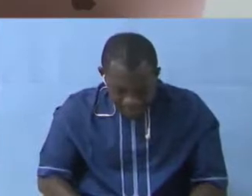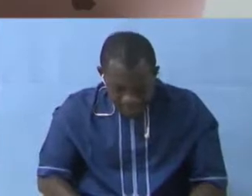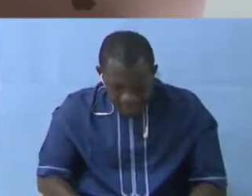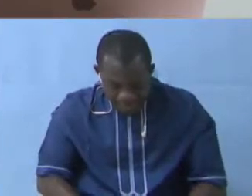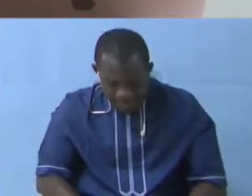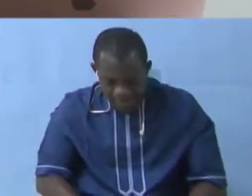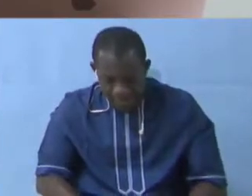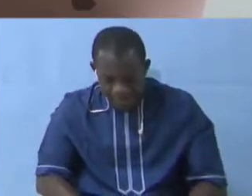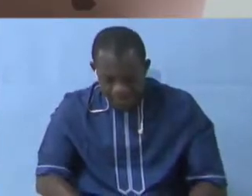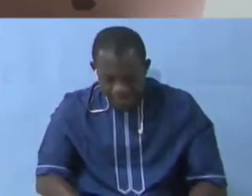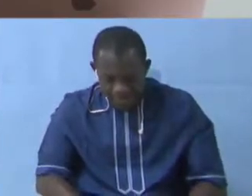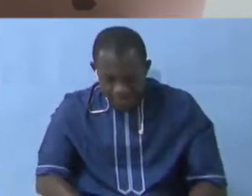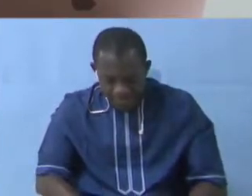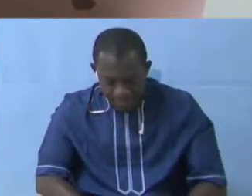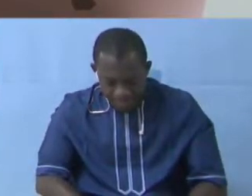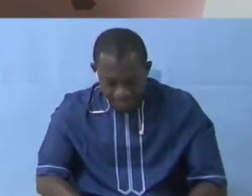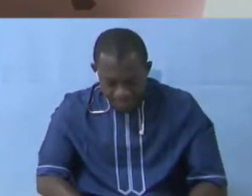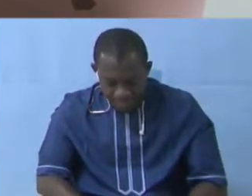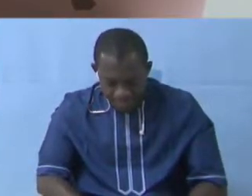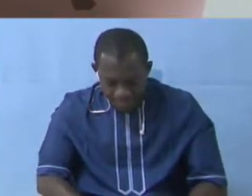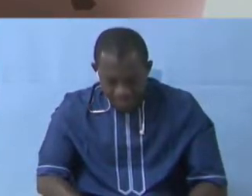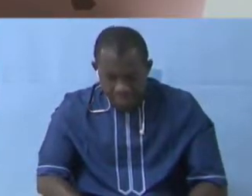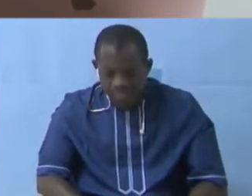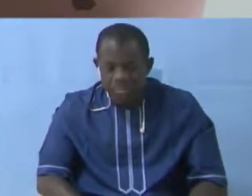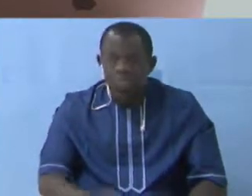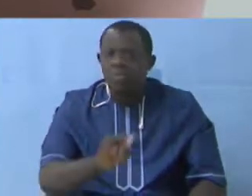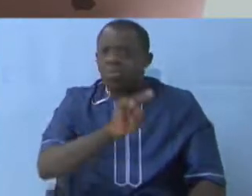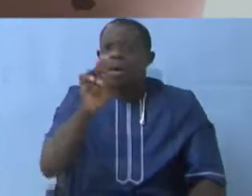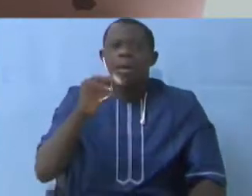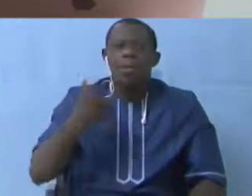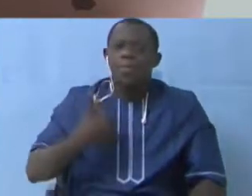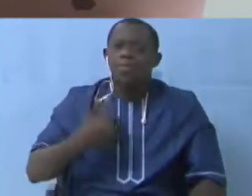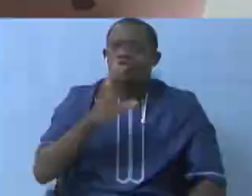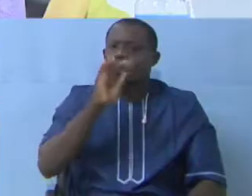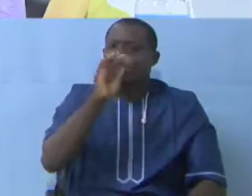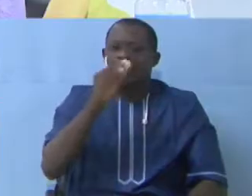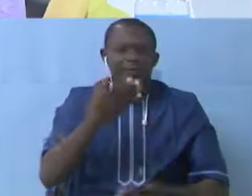bobu. No, the people have spoken, and you see what